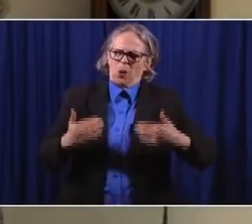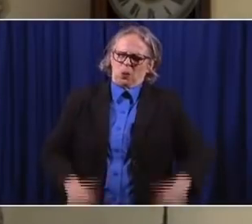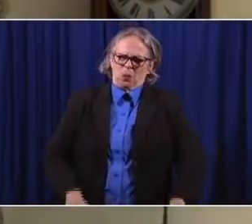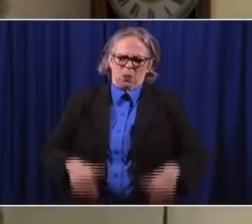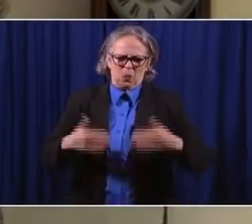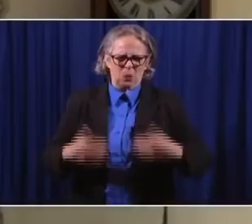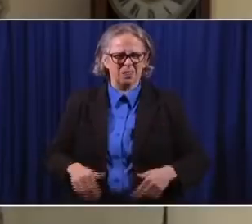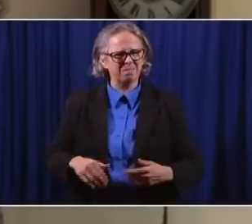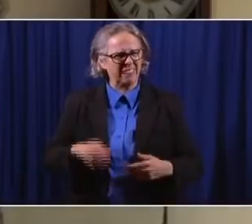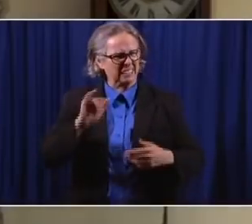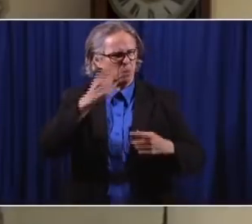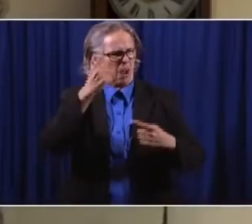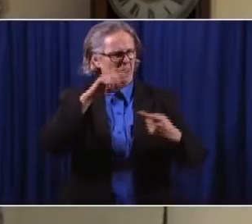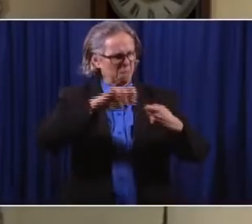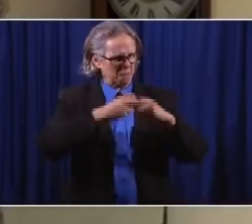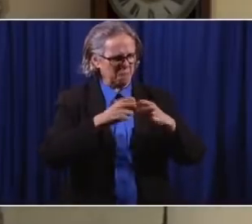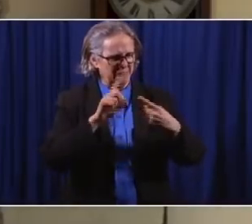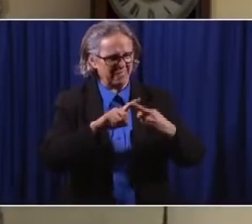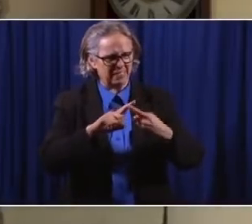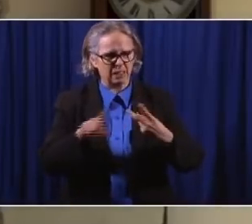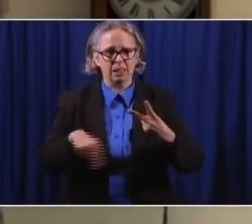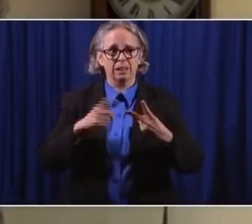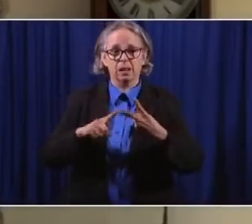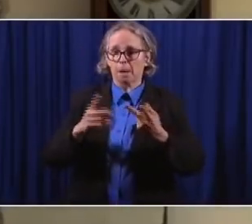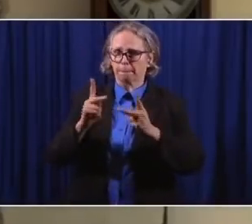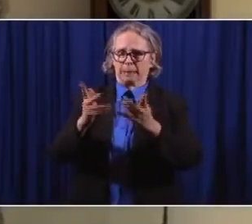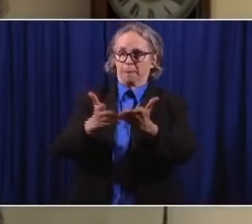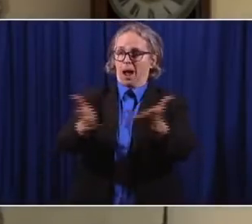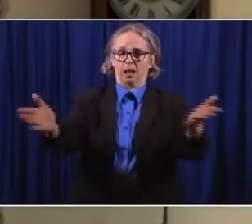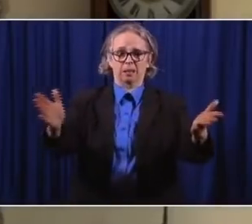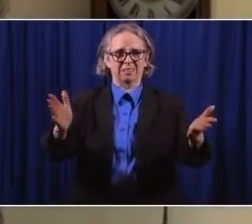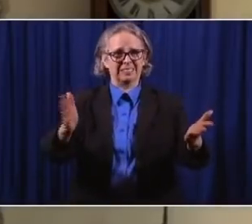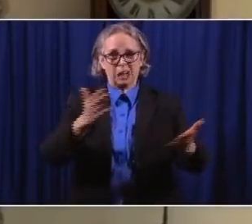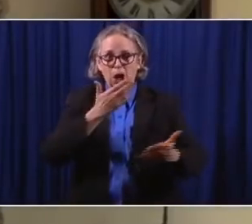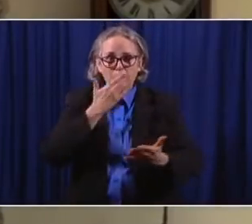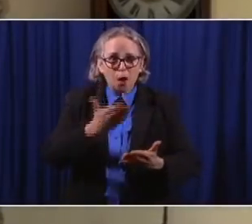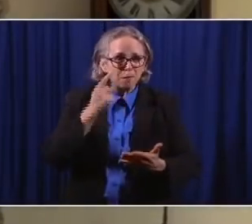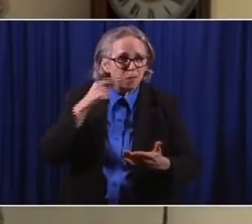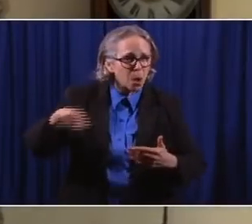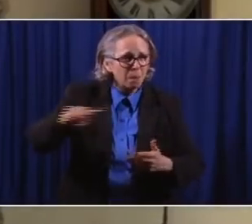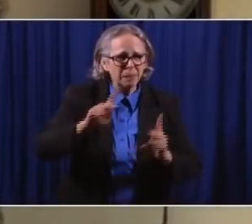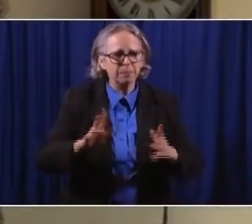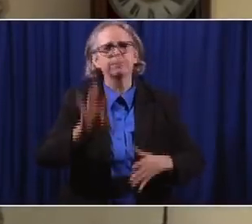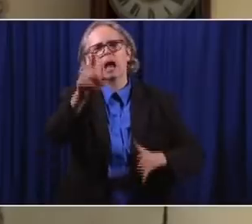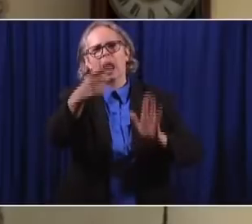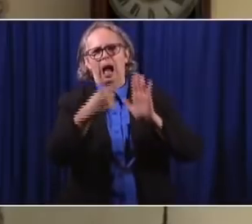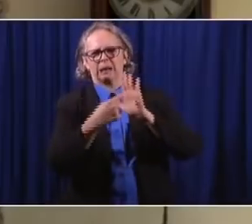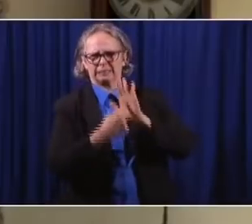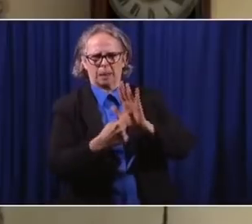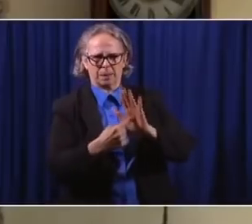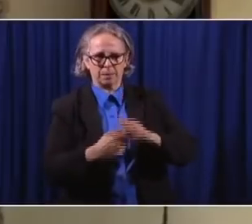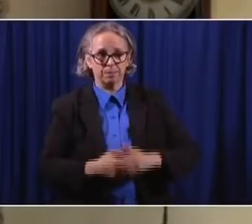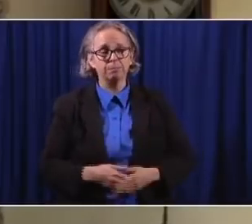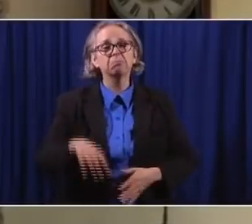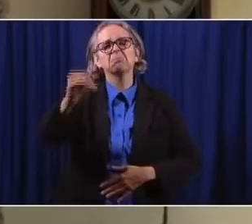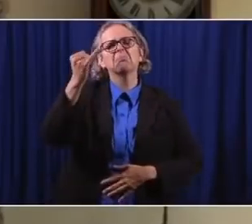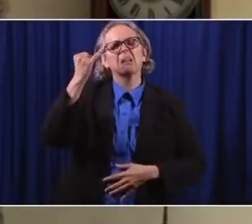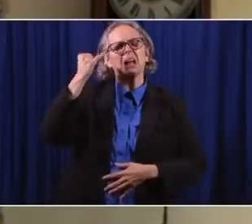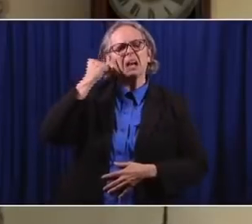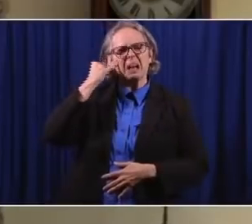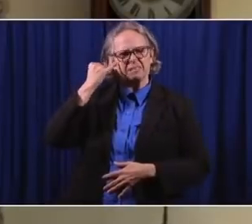of Ohioans as far as their health. Let me give you a couple of examples. Let's say it was early on in this